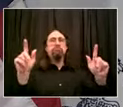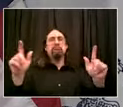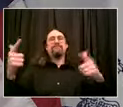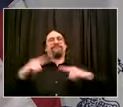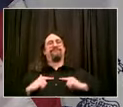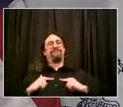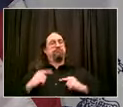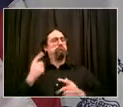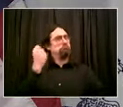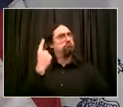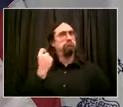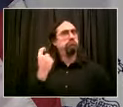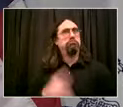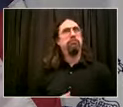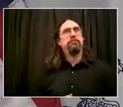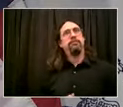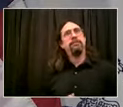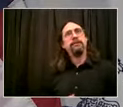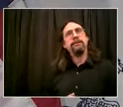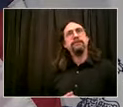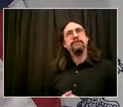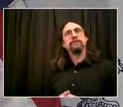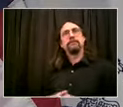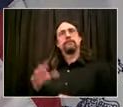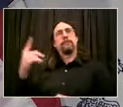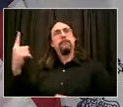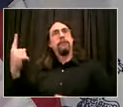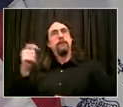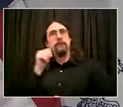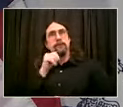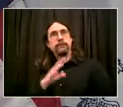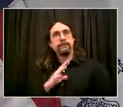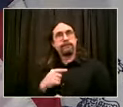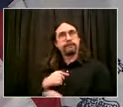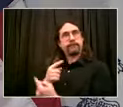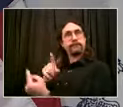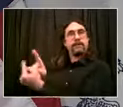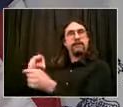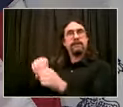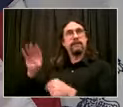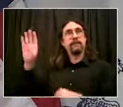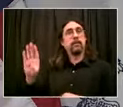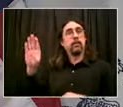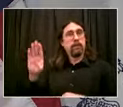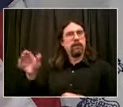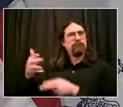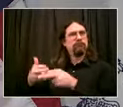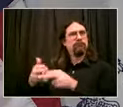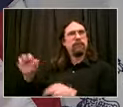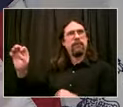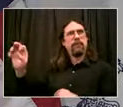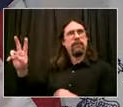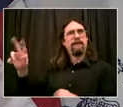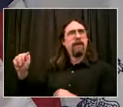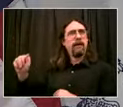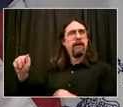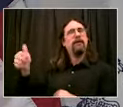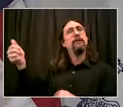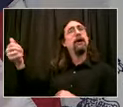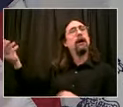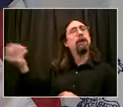Nostrand houses, public housing in Brooklyn, who said she was hesitant. She told me to